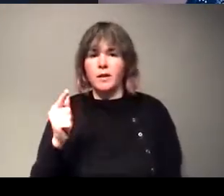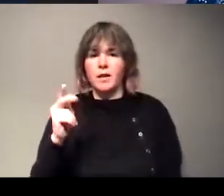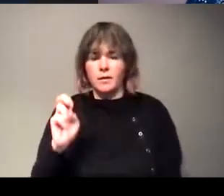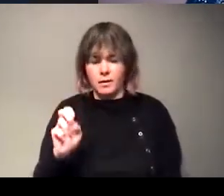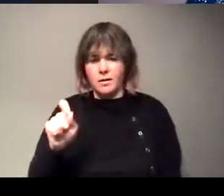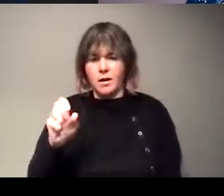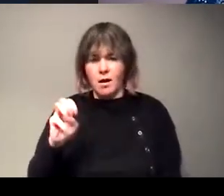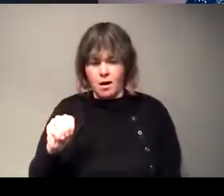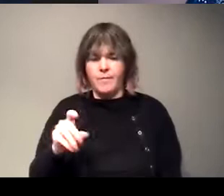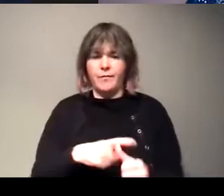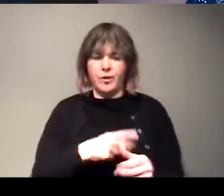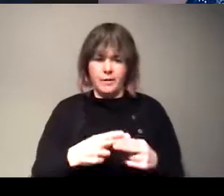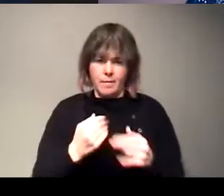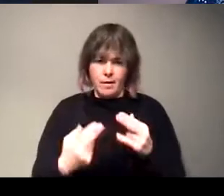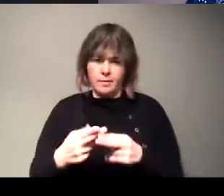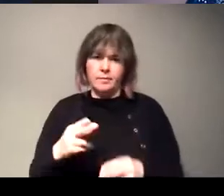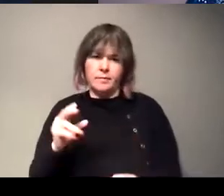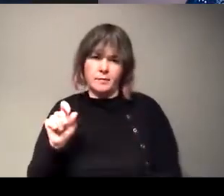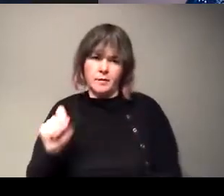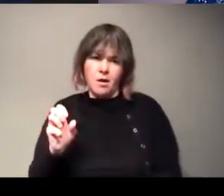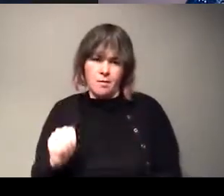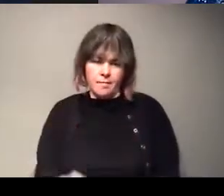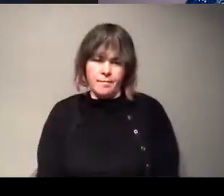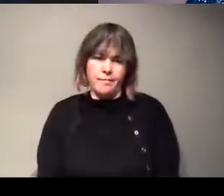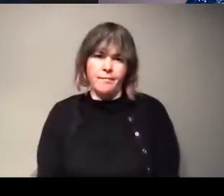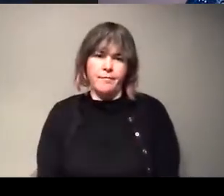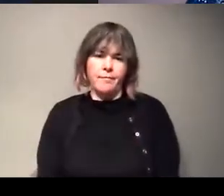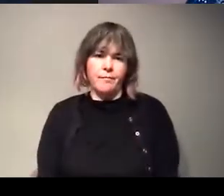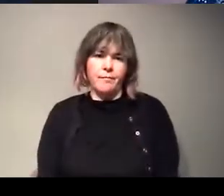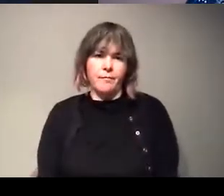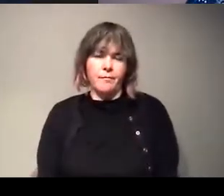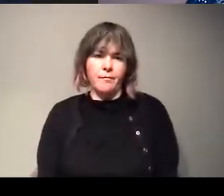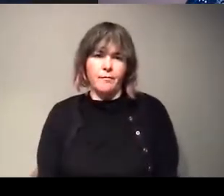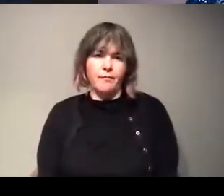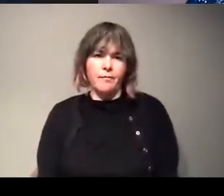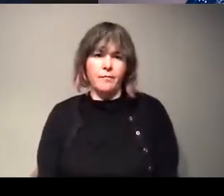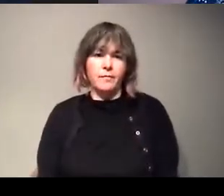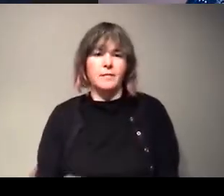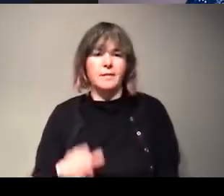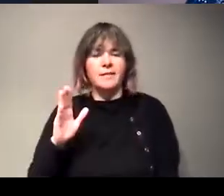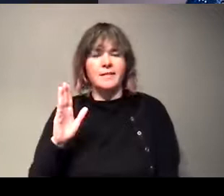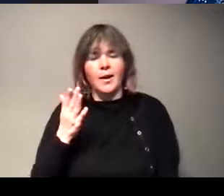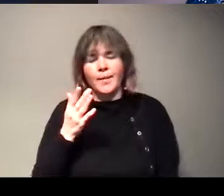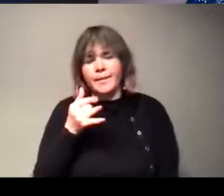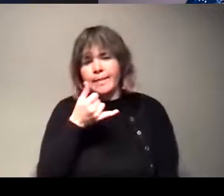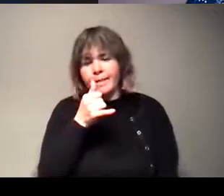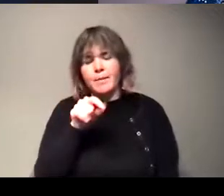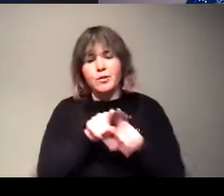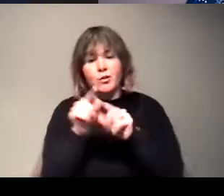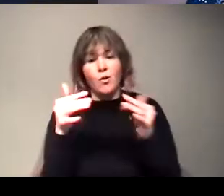morganhtlane.com, first name, last name.com. And it's like, sounds cliche, but you know, Star Wars like